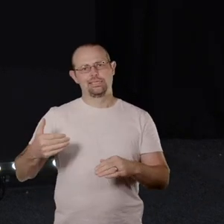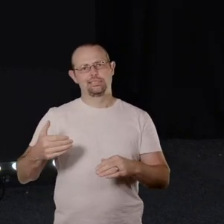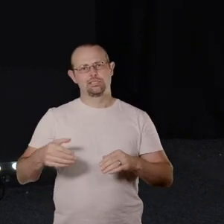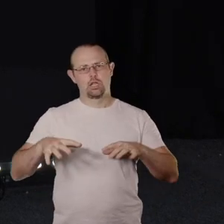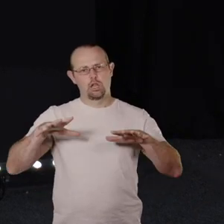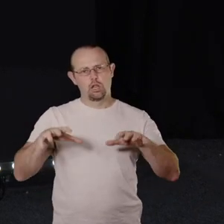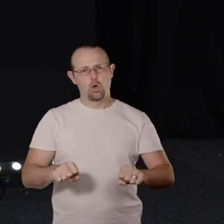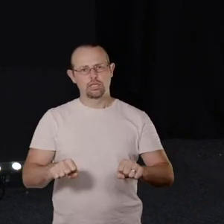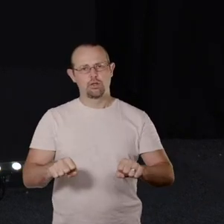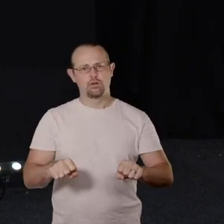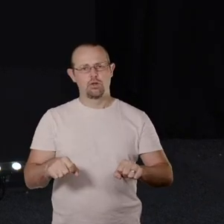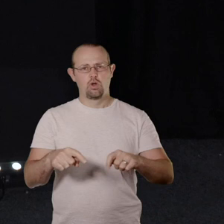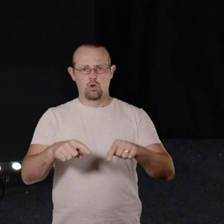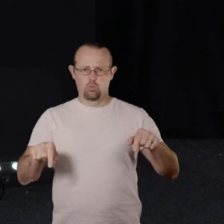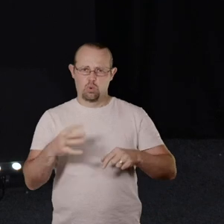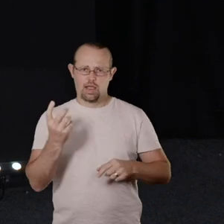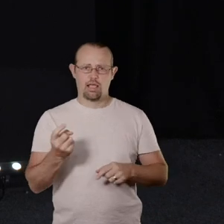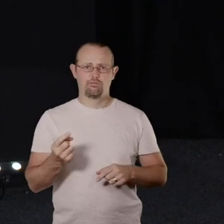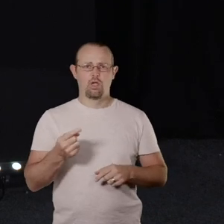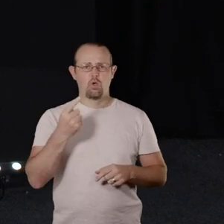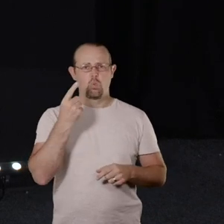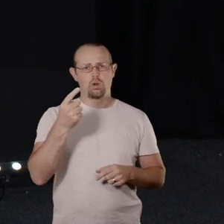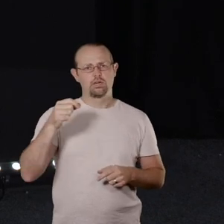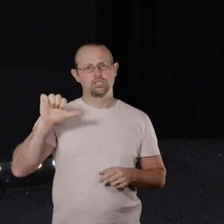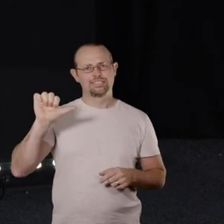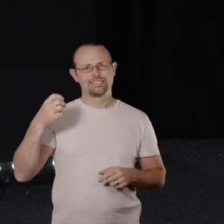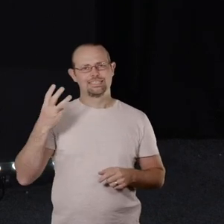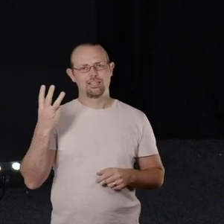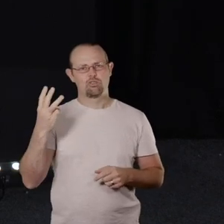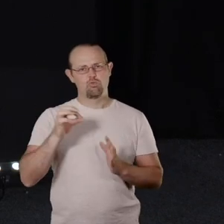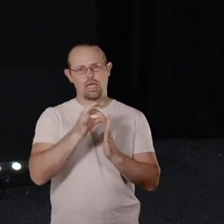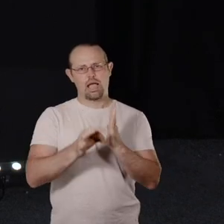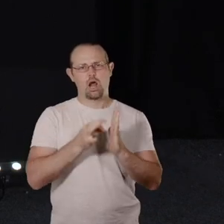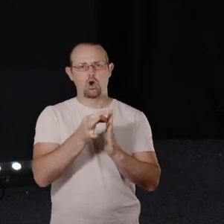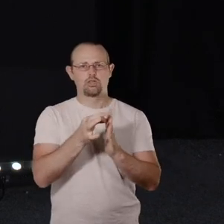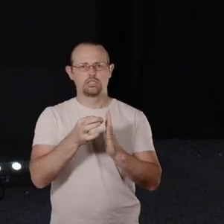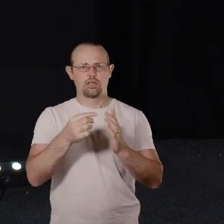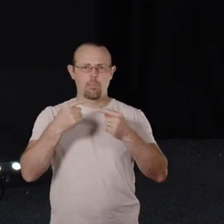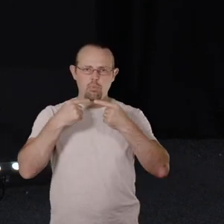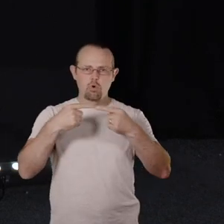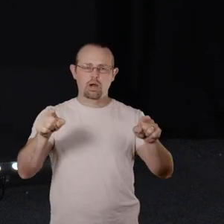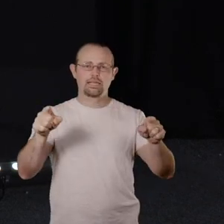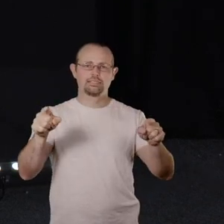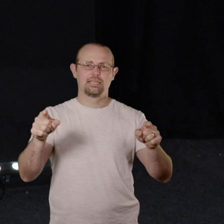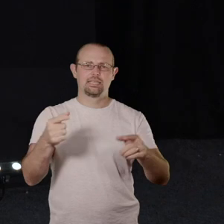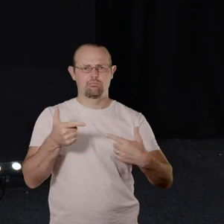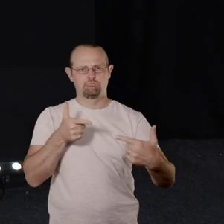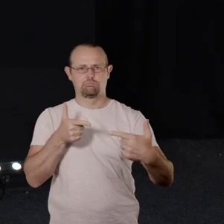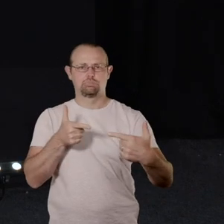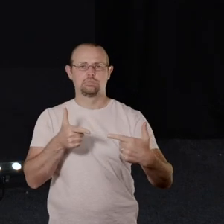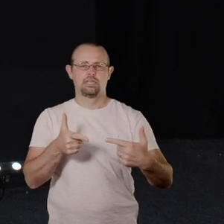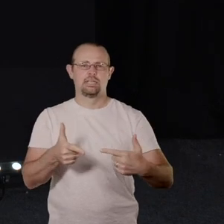163 unique hours of broadcasting for you all to look at. It's been regarding the kids'